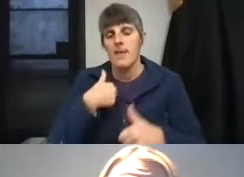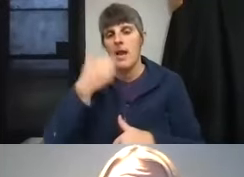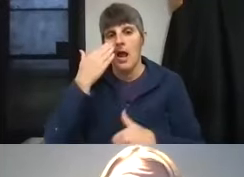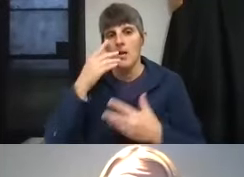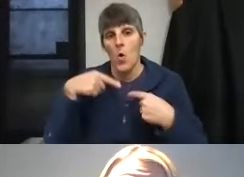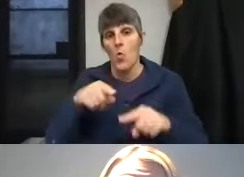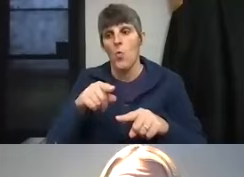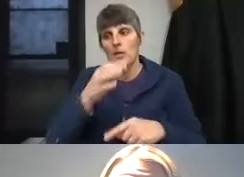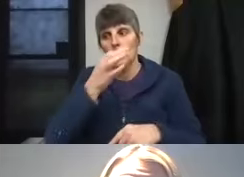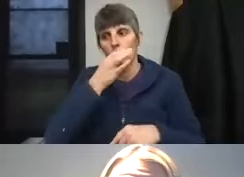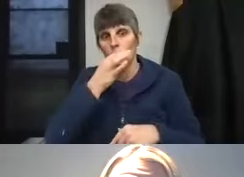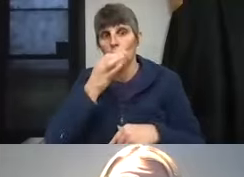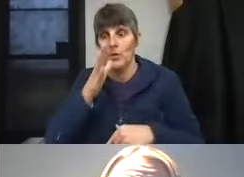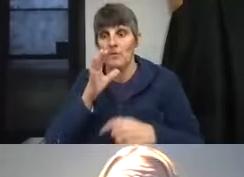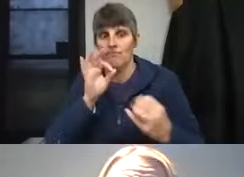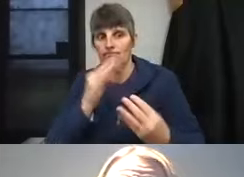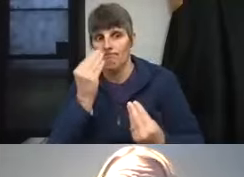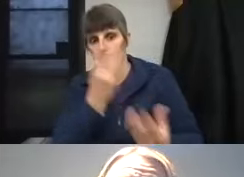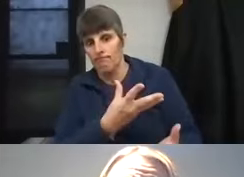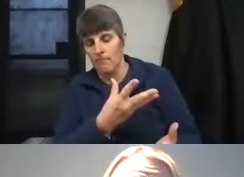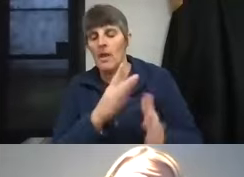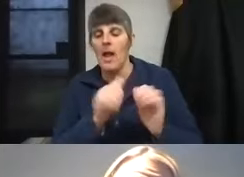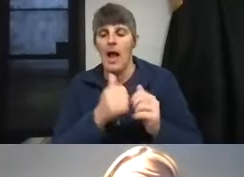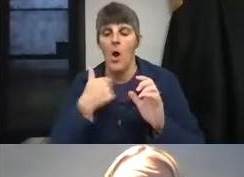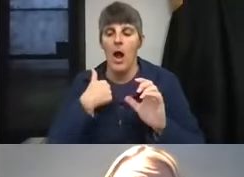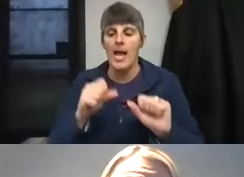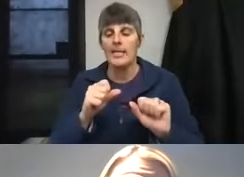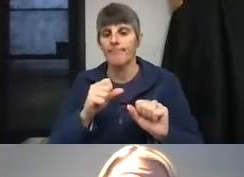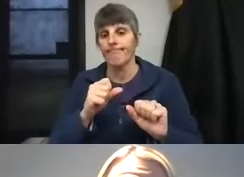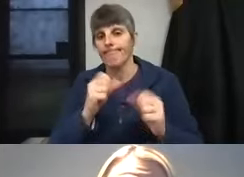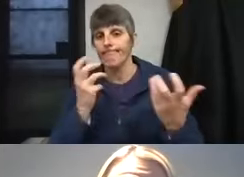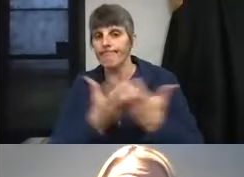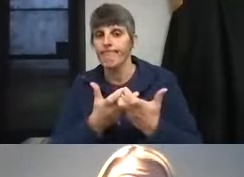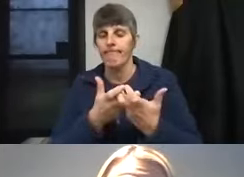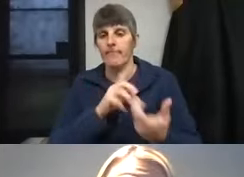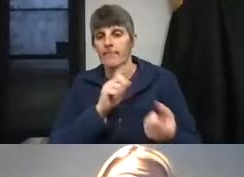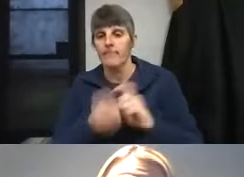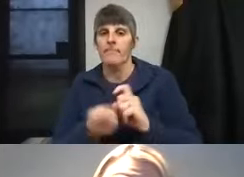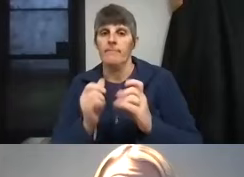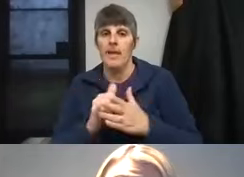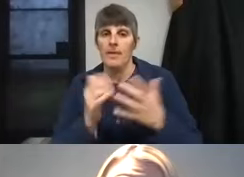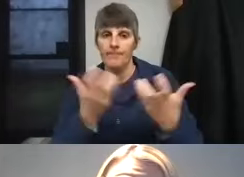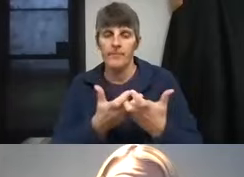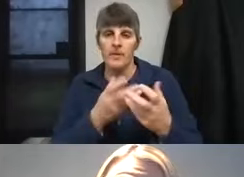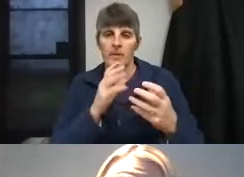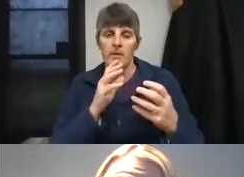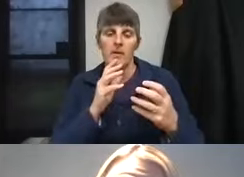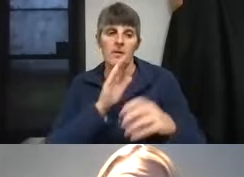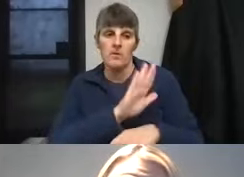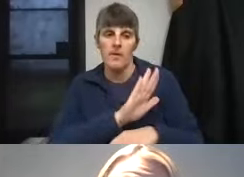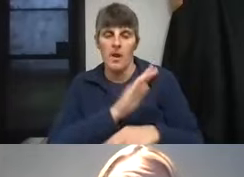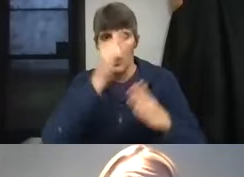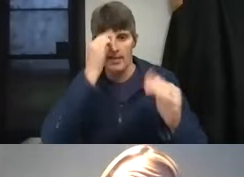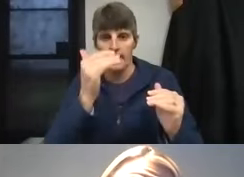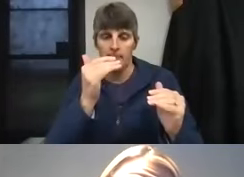I am about to go and do the feedback, how I can kind of tailor and adapt that feedback according to the